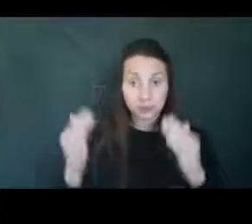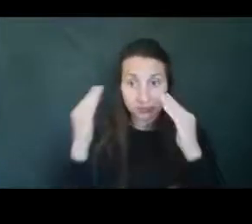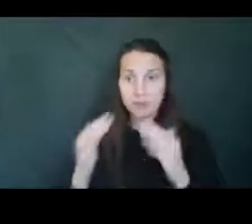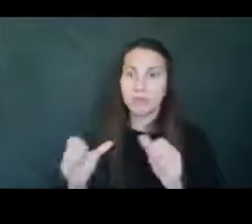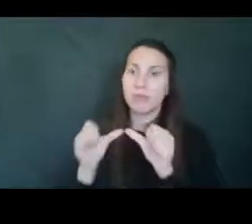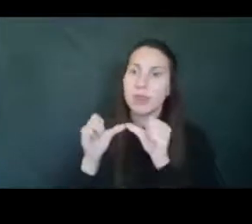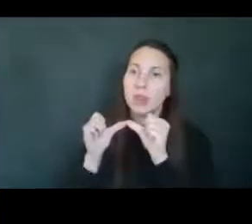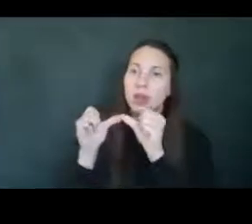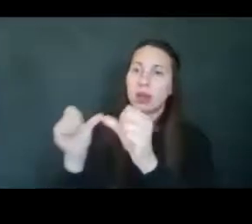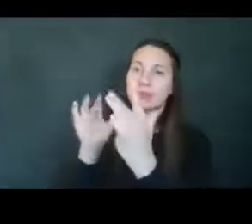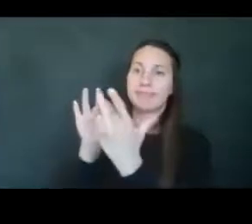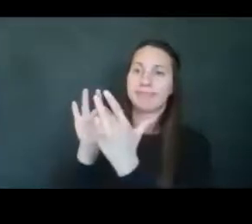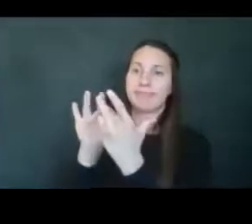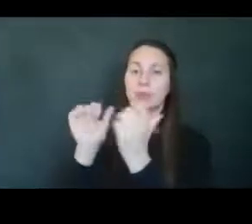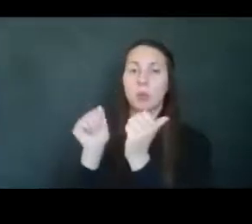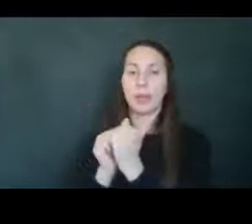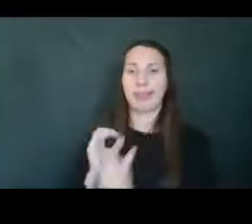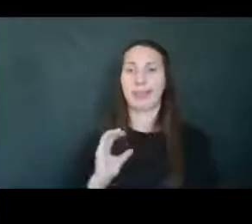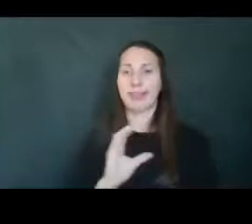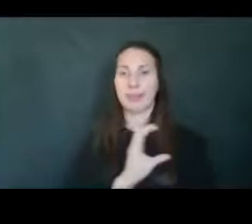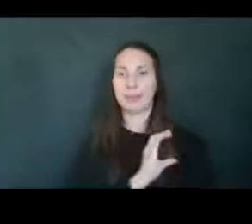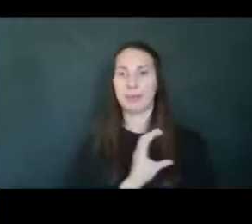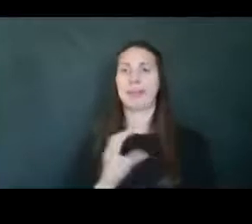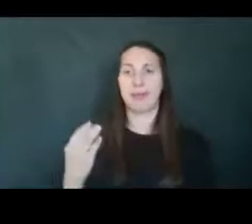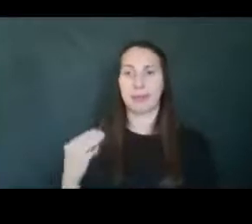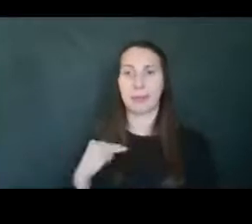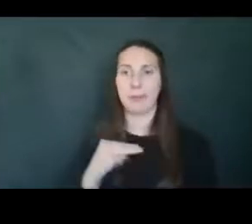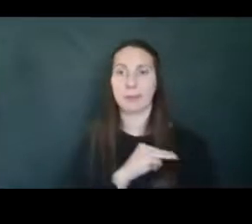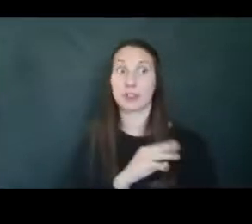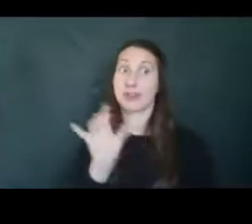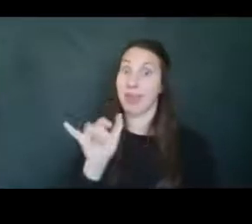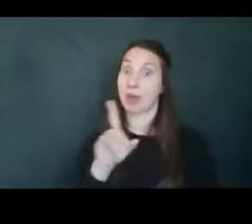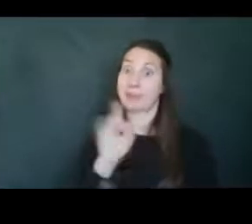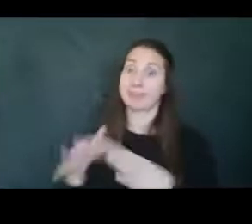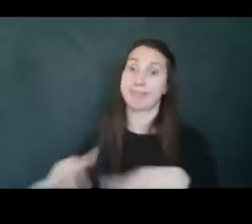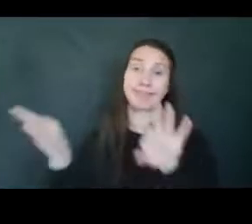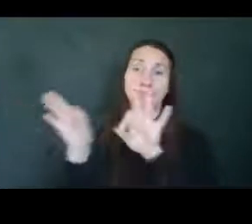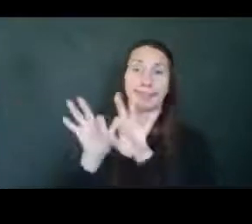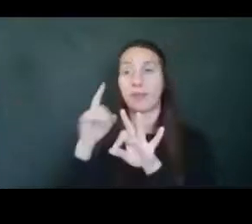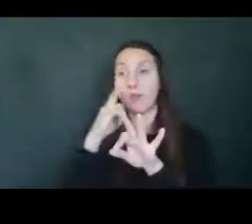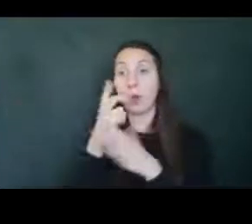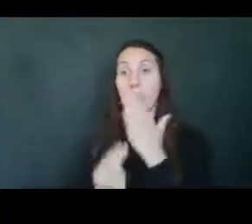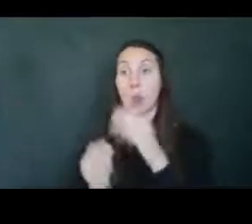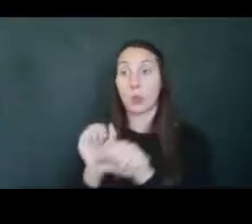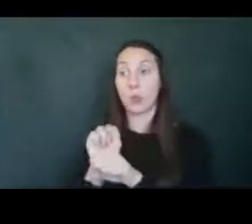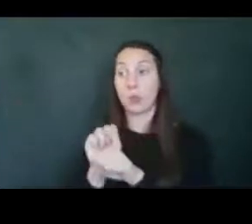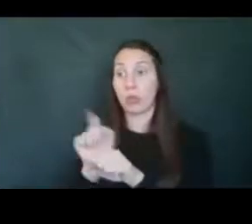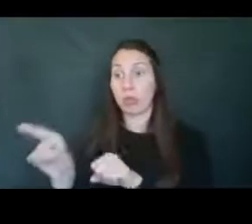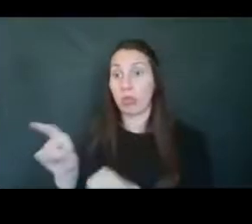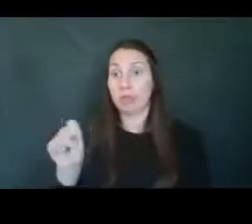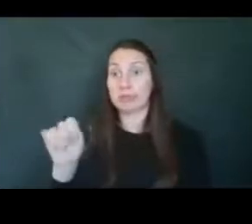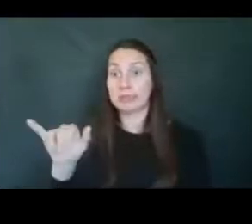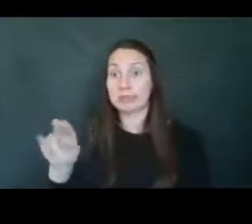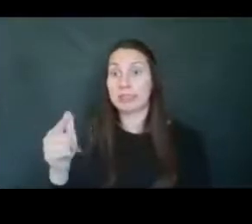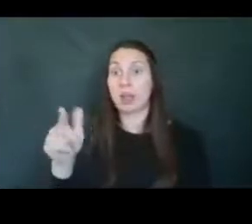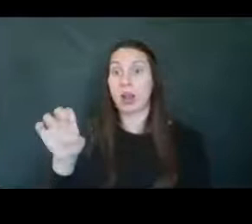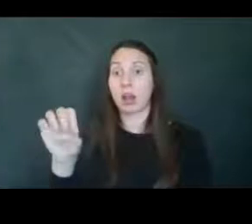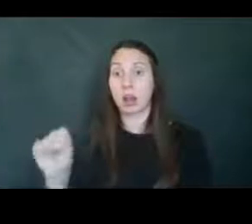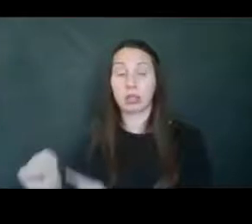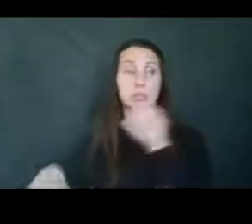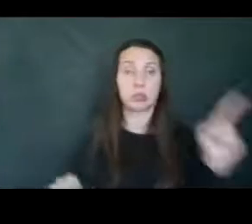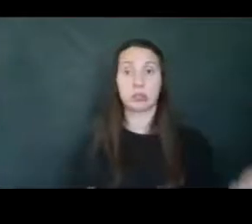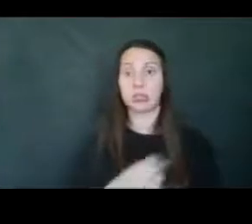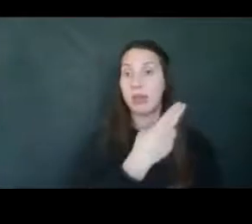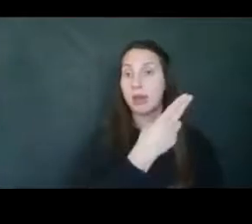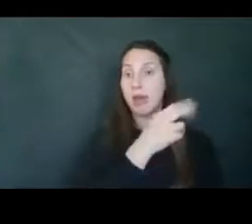with committee members. That was a key part both of working with synagogues and with Hamir Cause. The